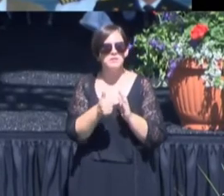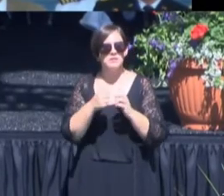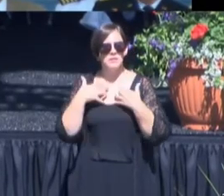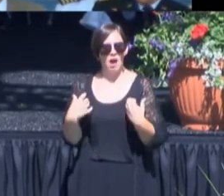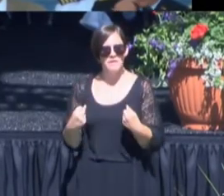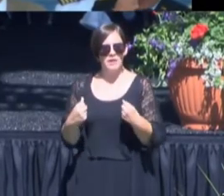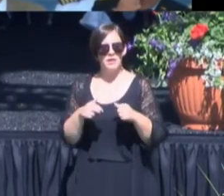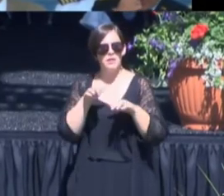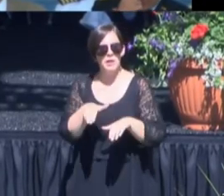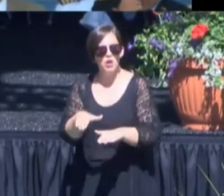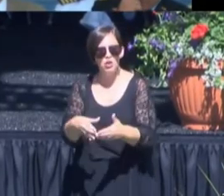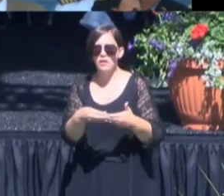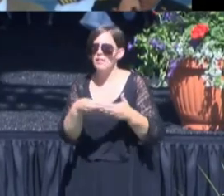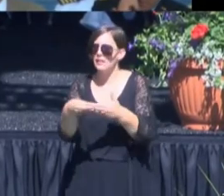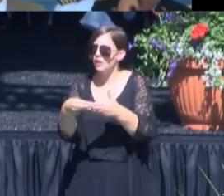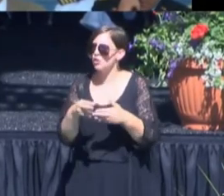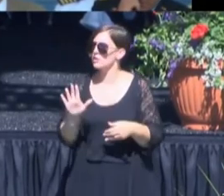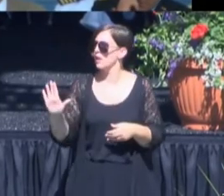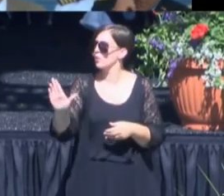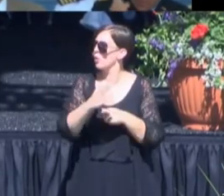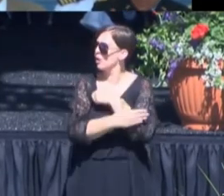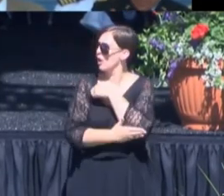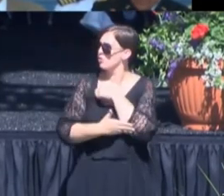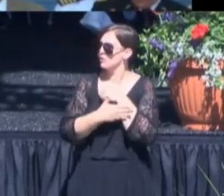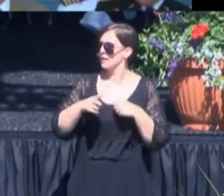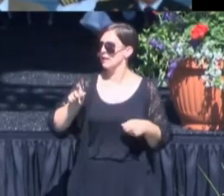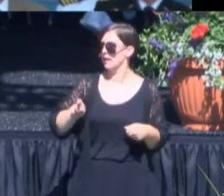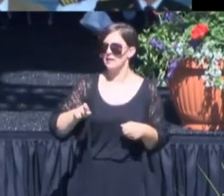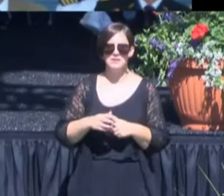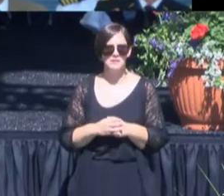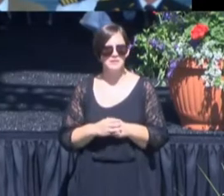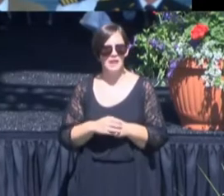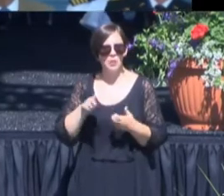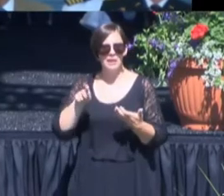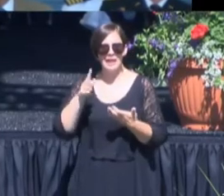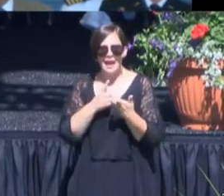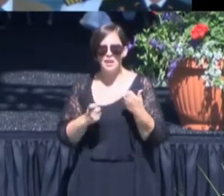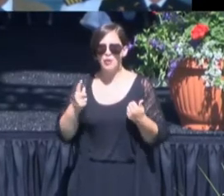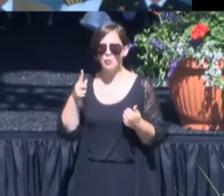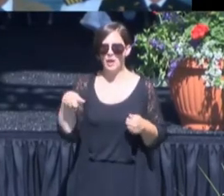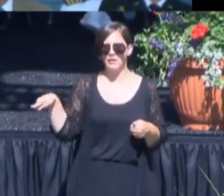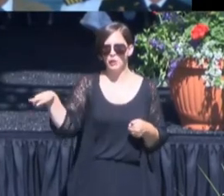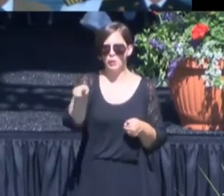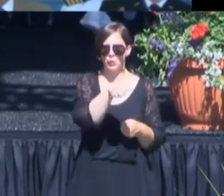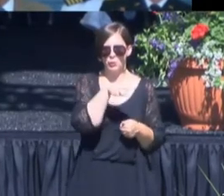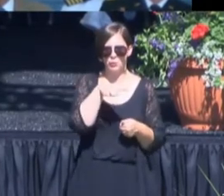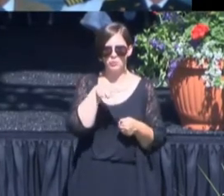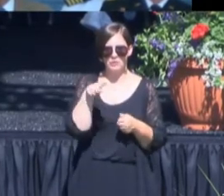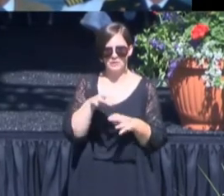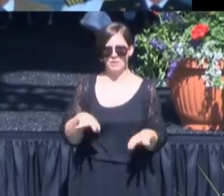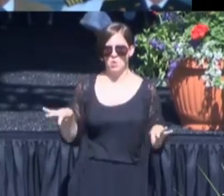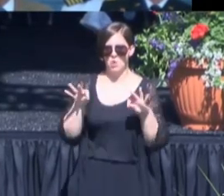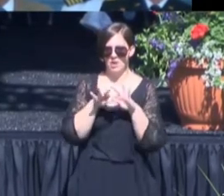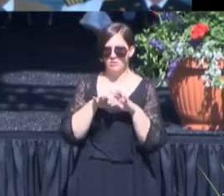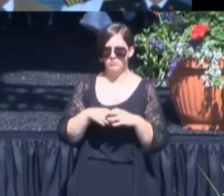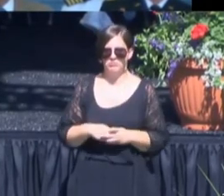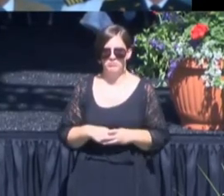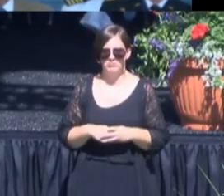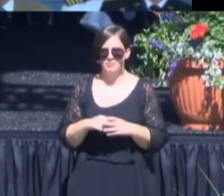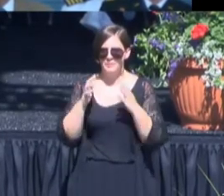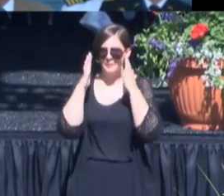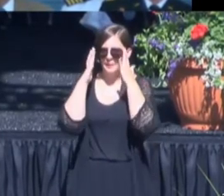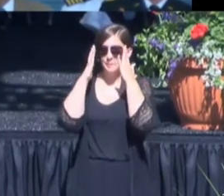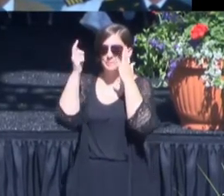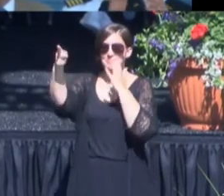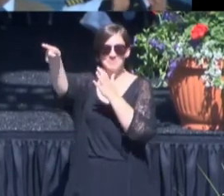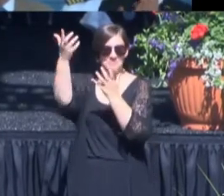service leaders that your country needs. And we need every one of you right now. Every one of you counts. I would tell you,